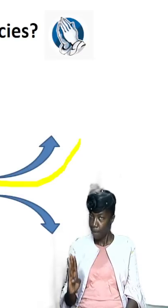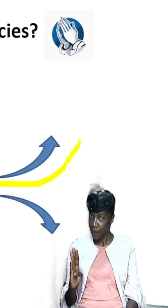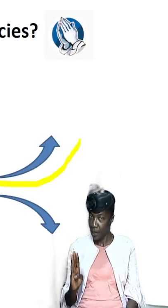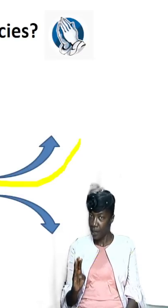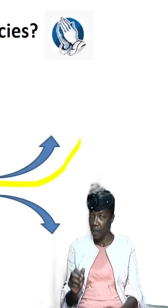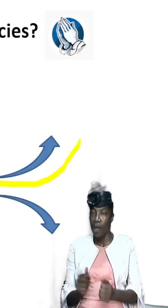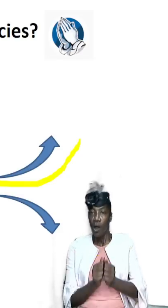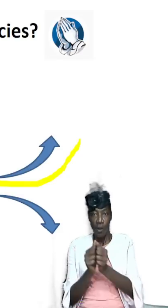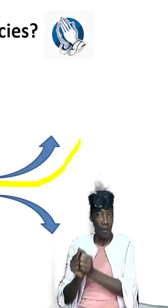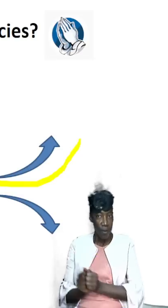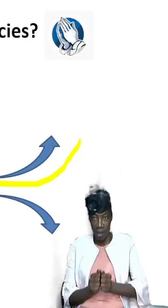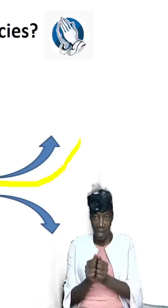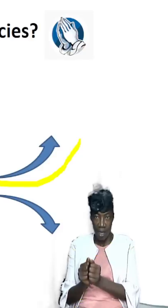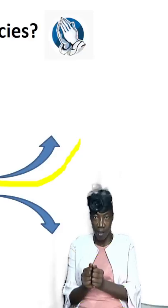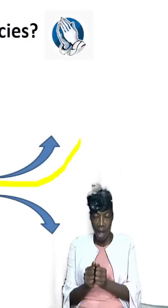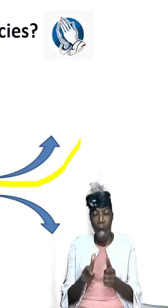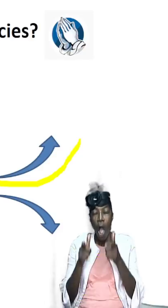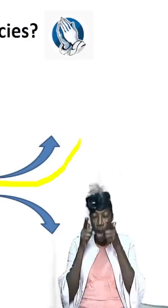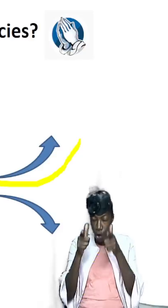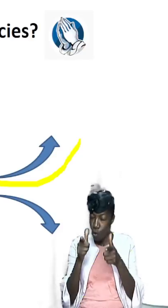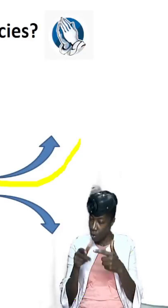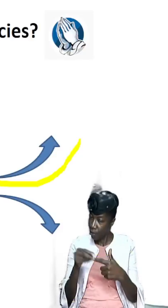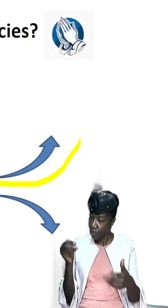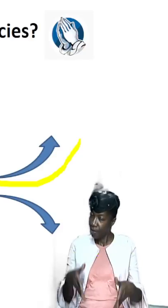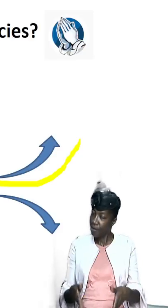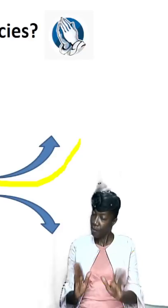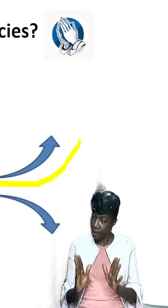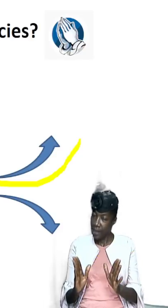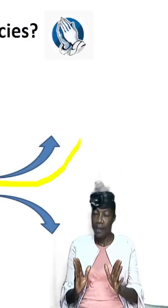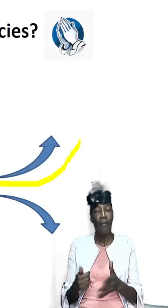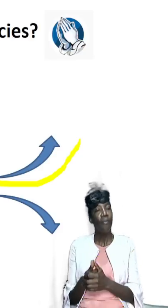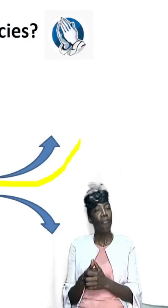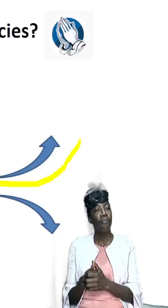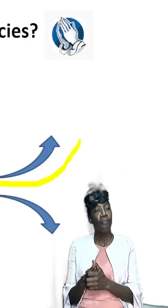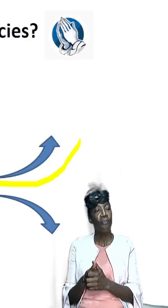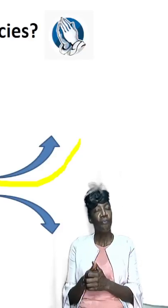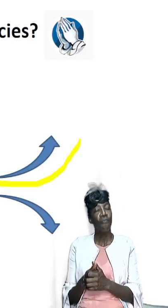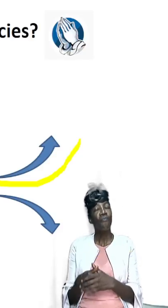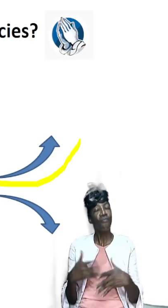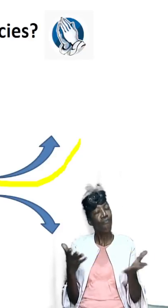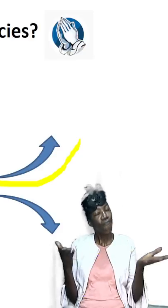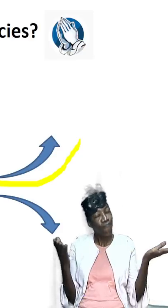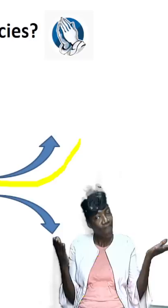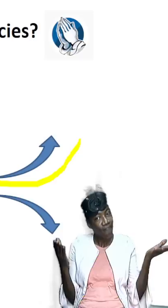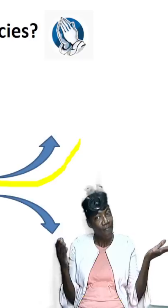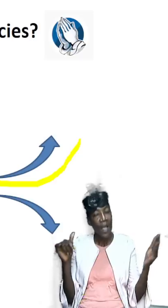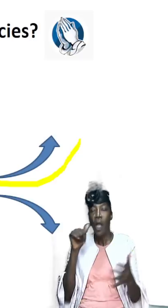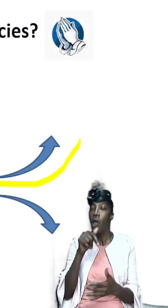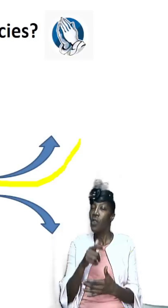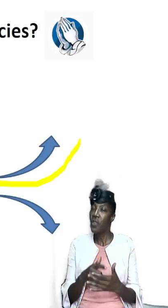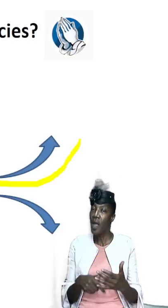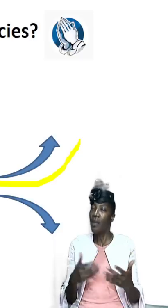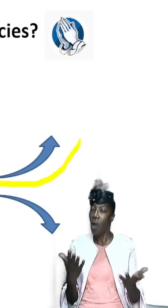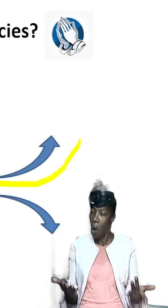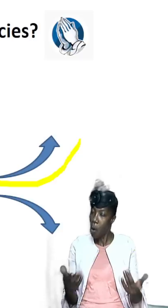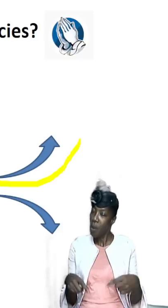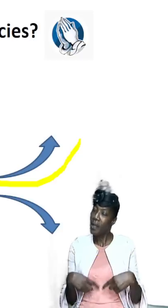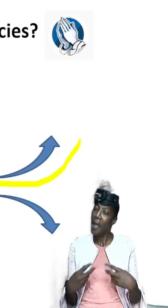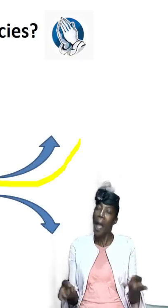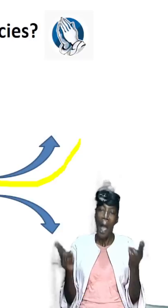combination of genes, they will look a particular way, and so forth, so forth. So that is exactly how it